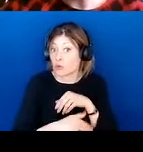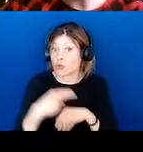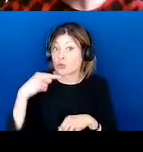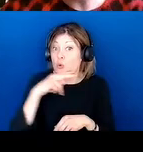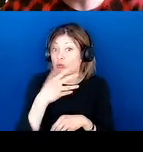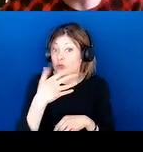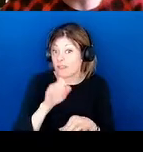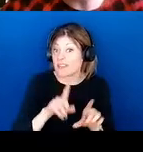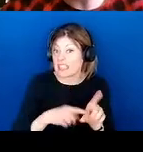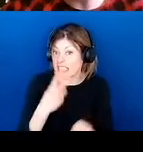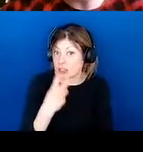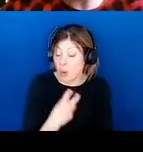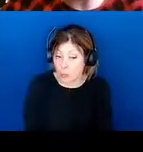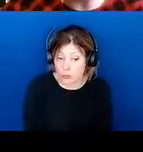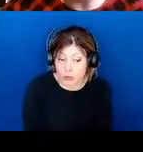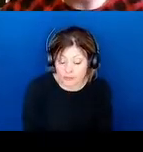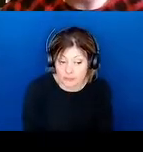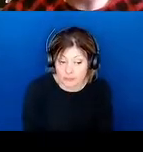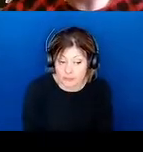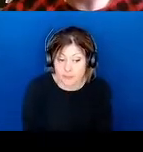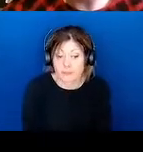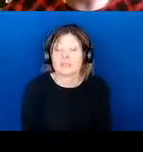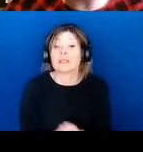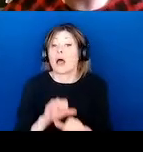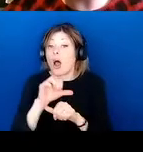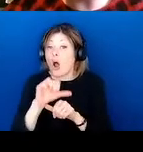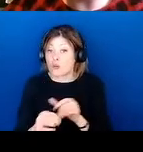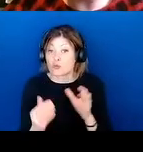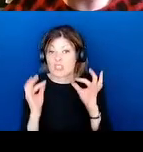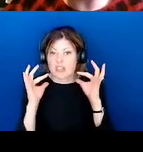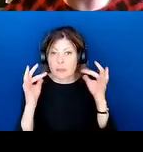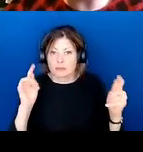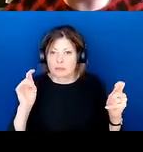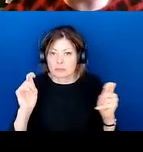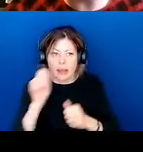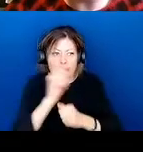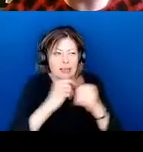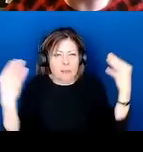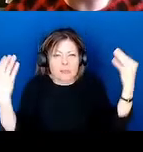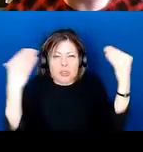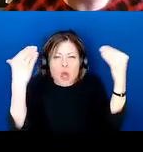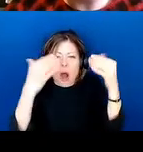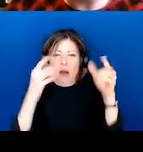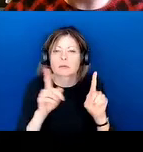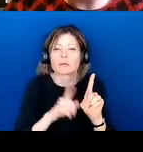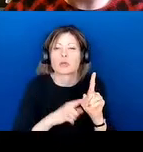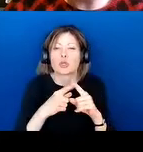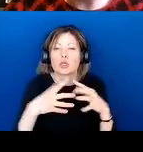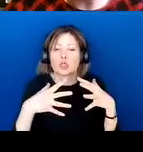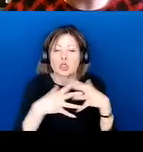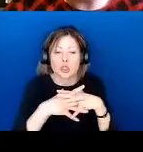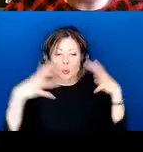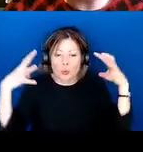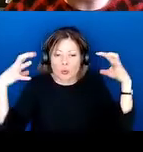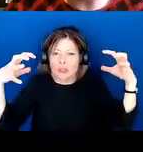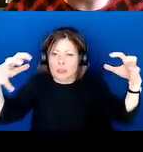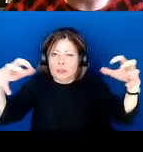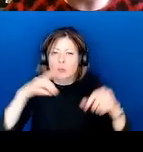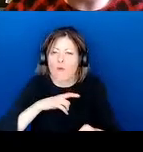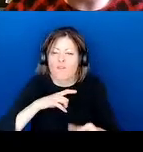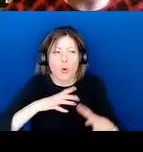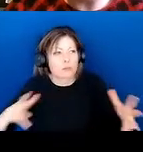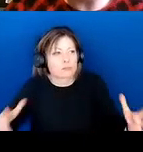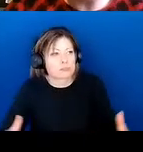The planting changes from this point. Hamilton planted dark yews along the path to induce an air